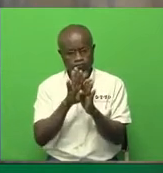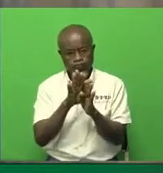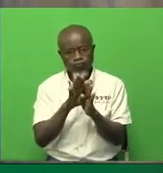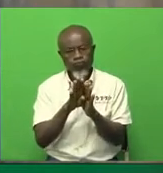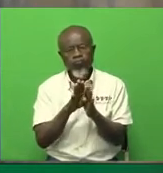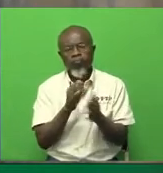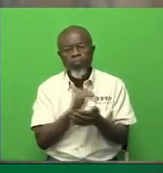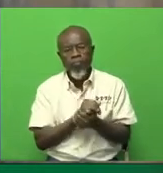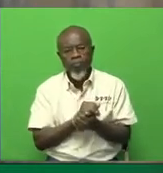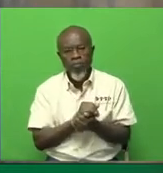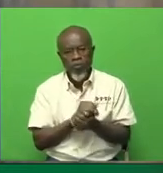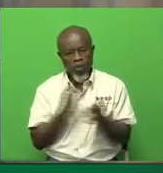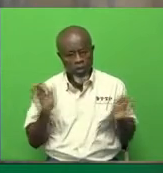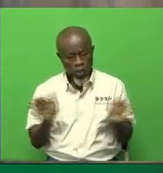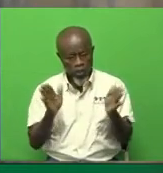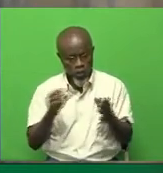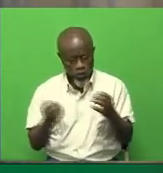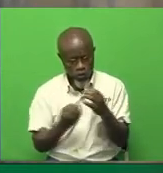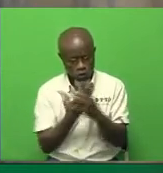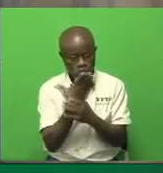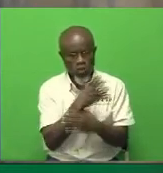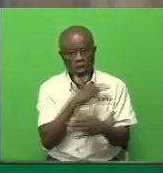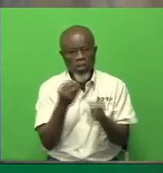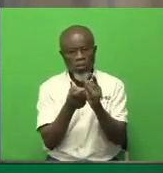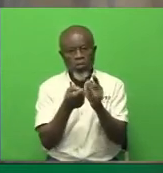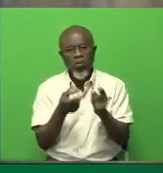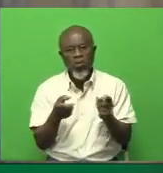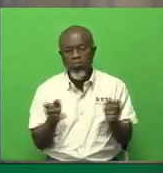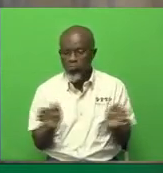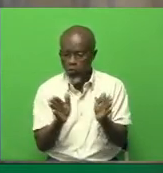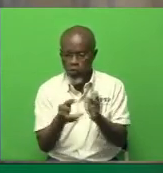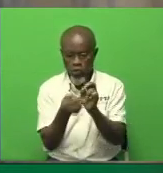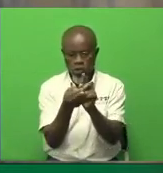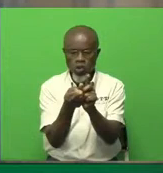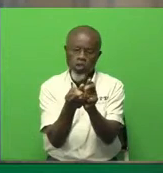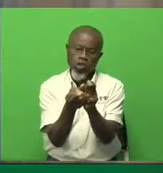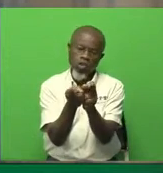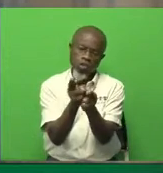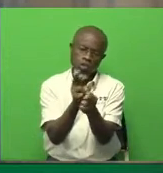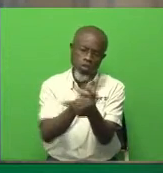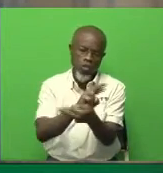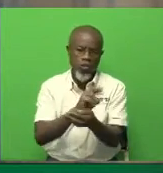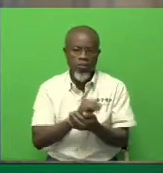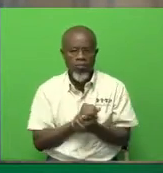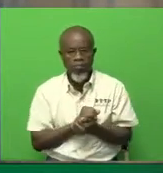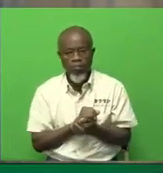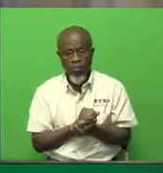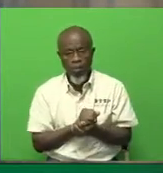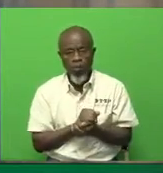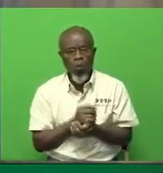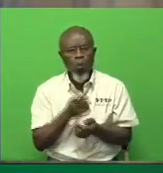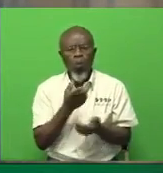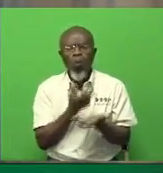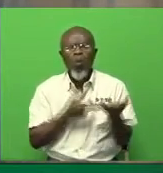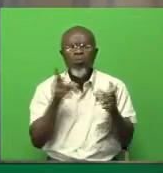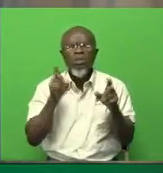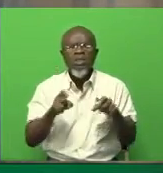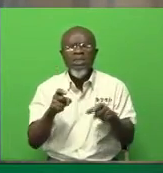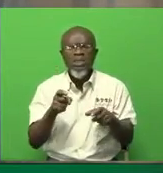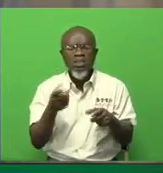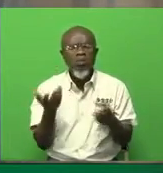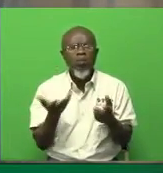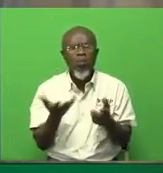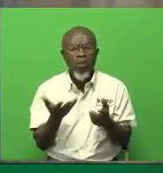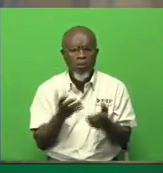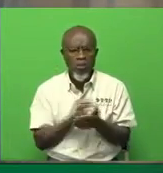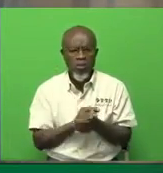recovery fostering growth and supporting transformation what is needed is a government an illegal who